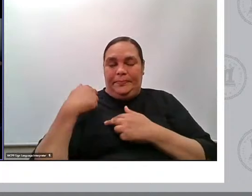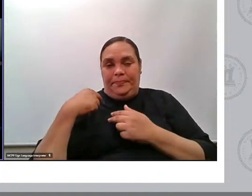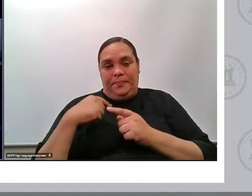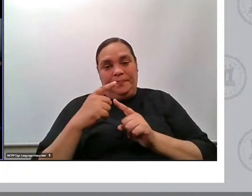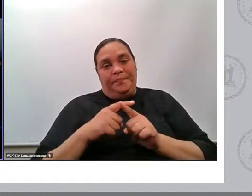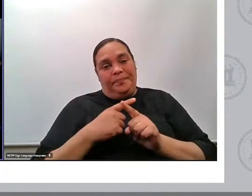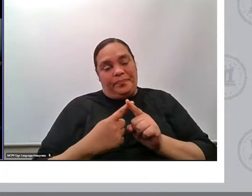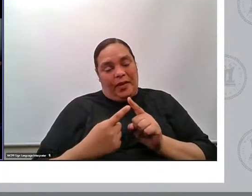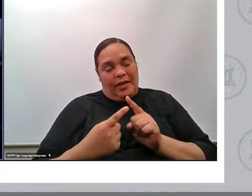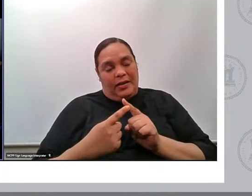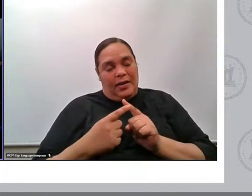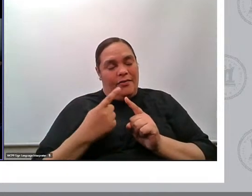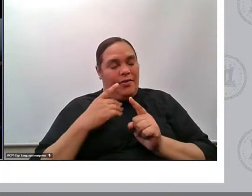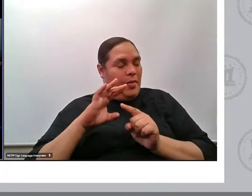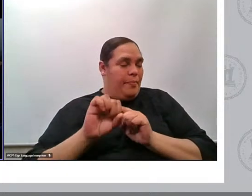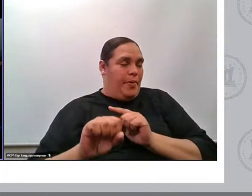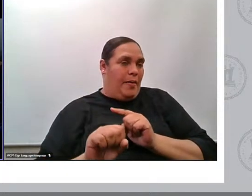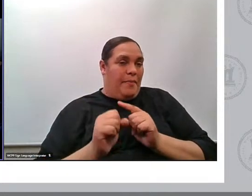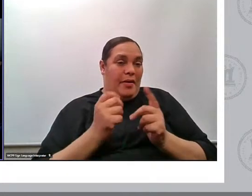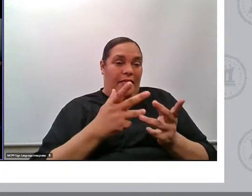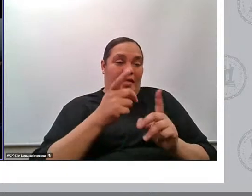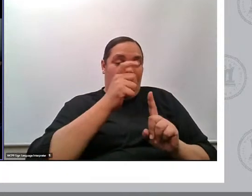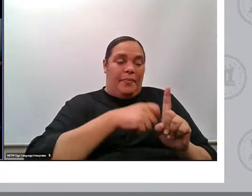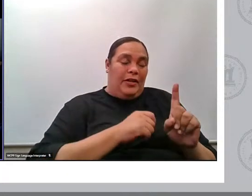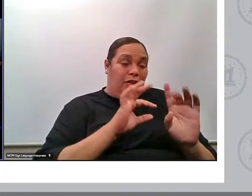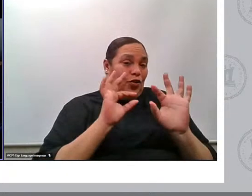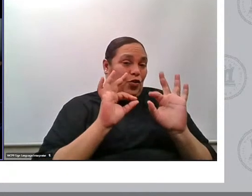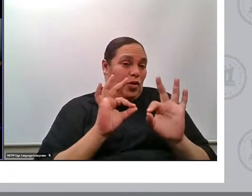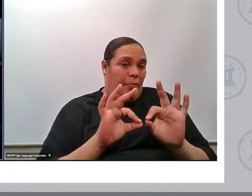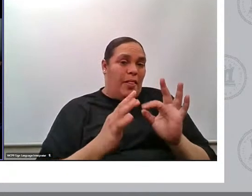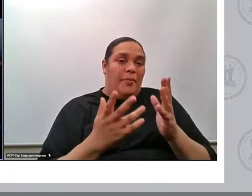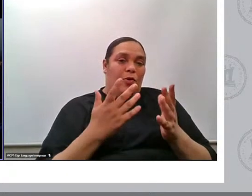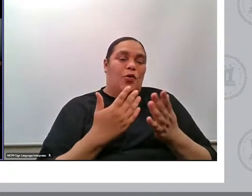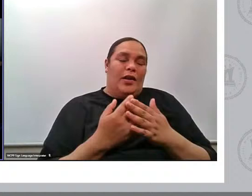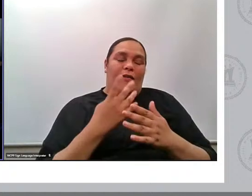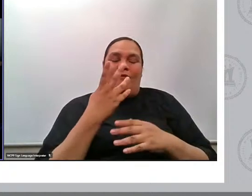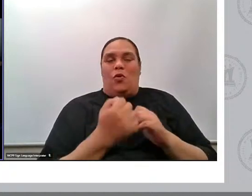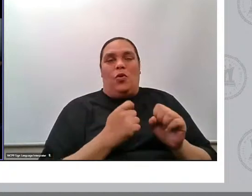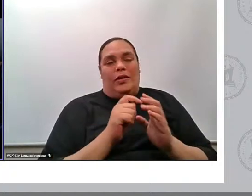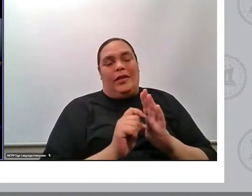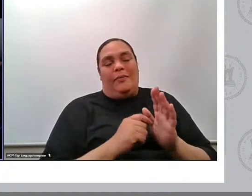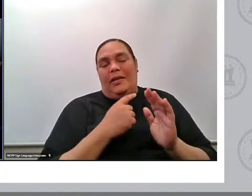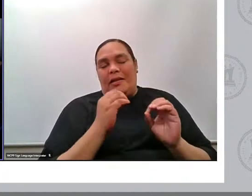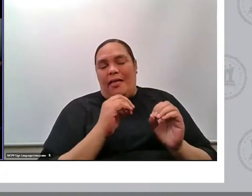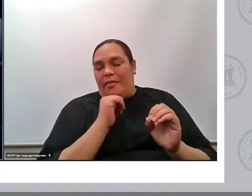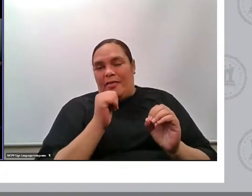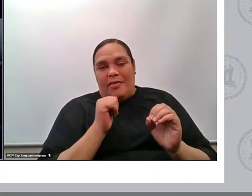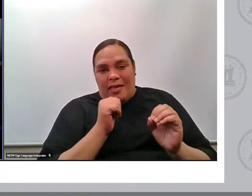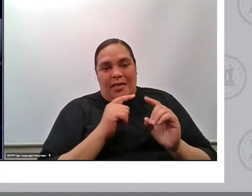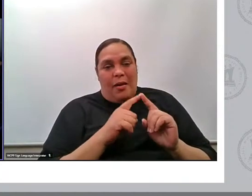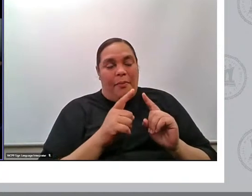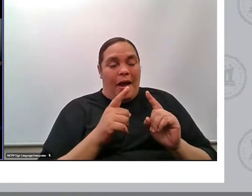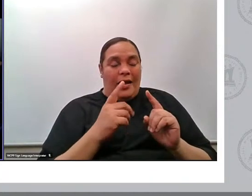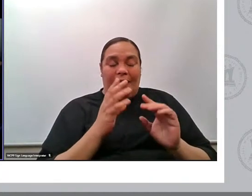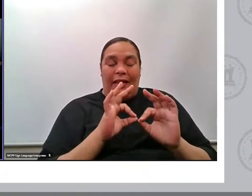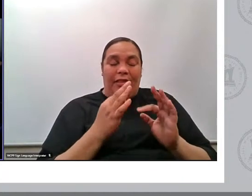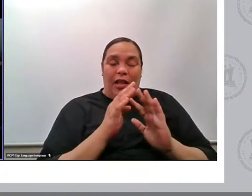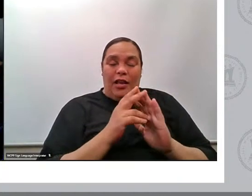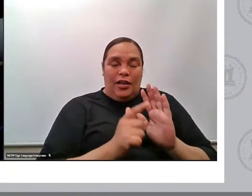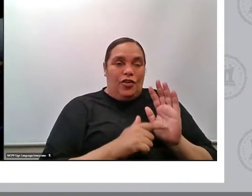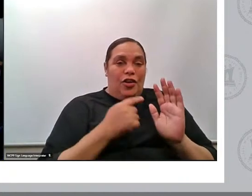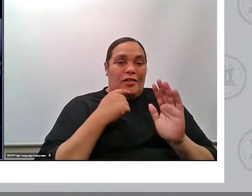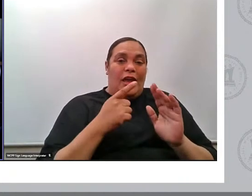executive found such a person to be suitable, you could serve 4 terms. There is nothing in the legislation that prohibits somebody